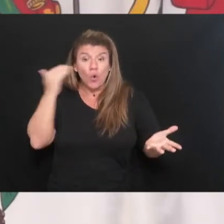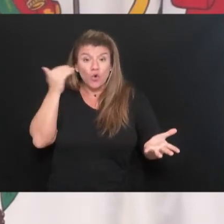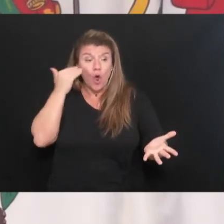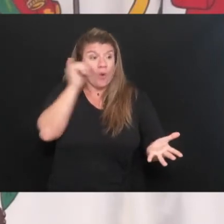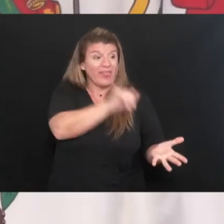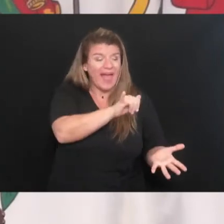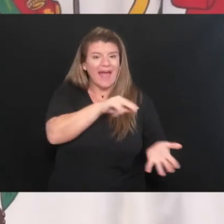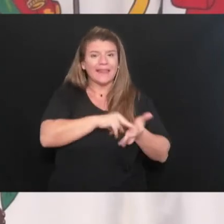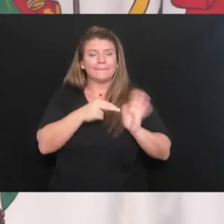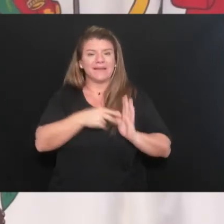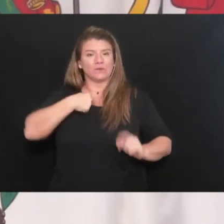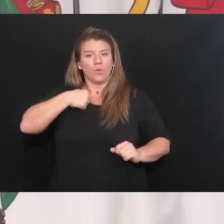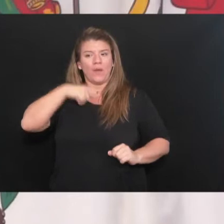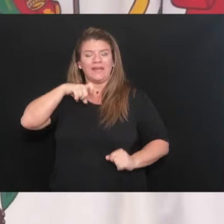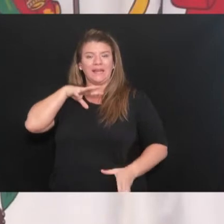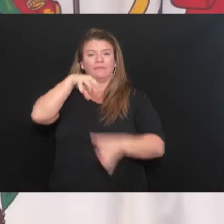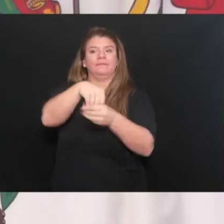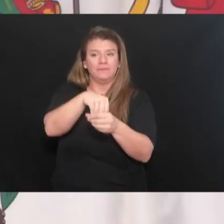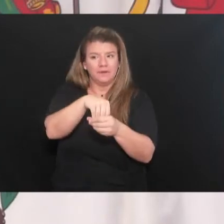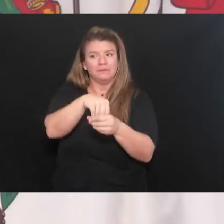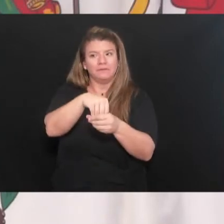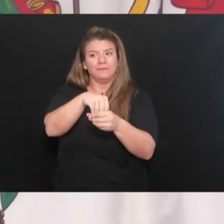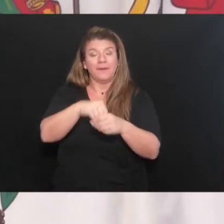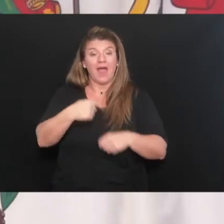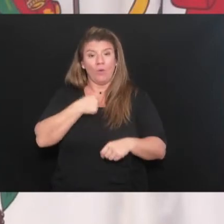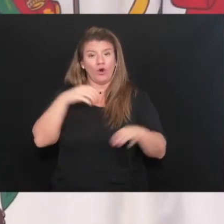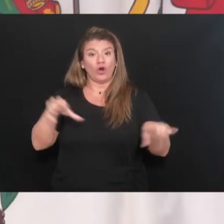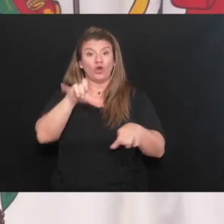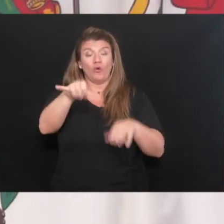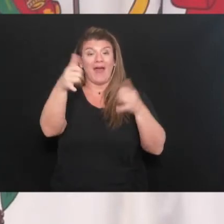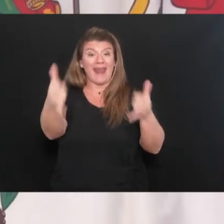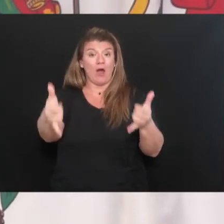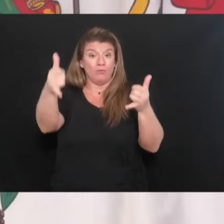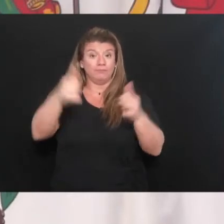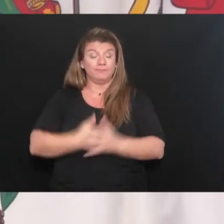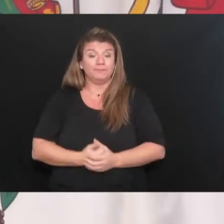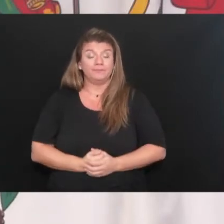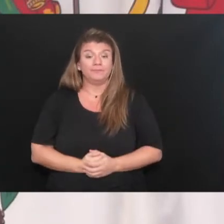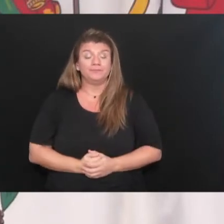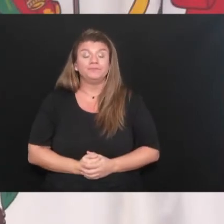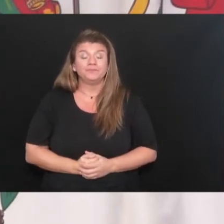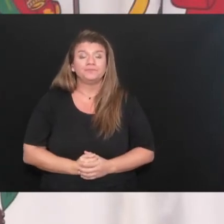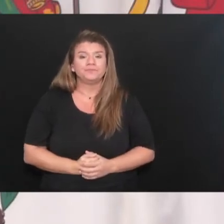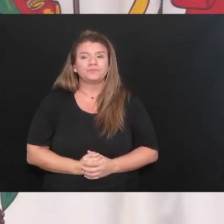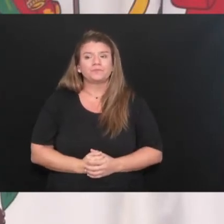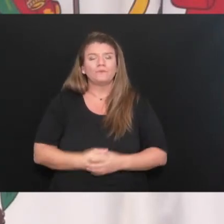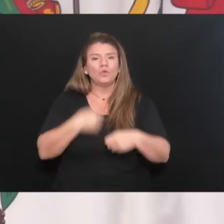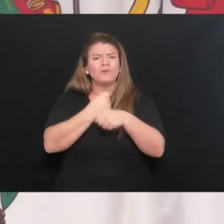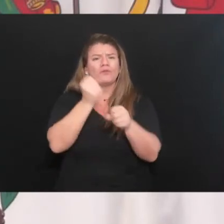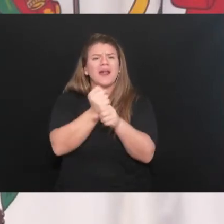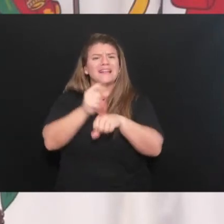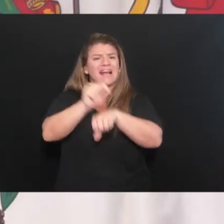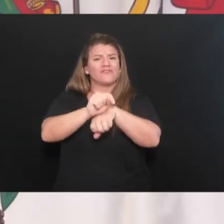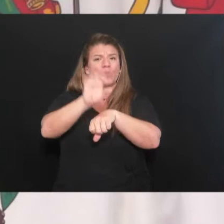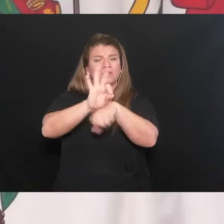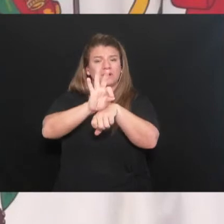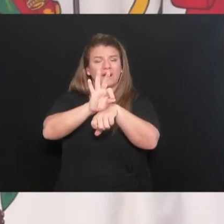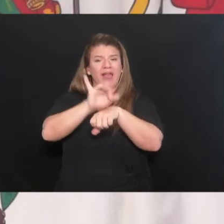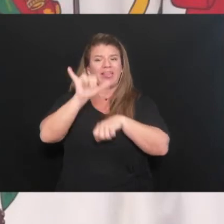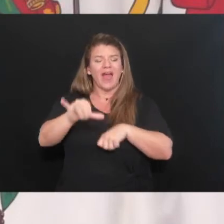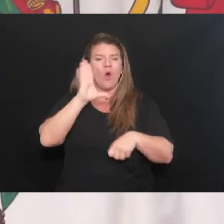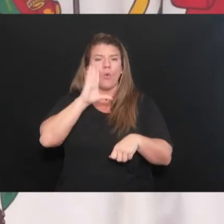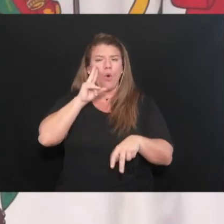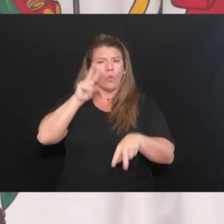got to step in, and we're going to do that exactly right now. We've created a task force that's going to